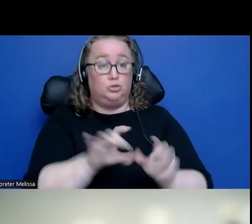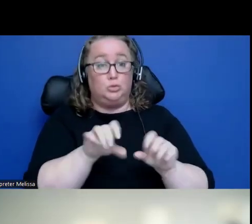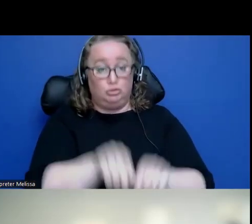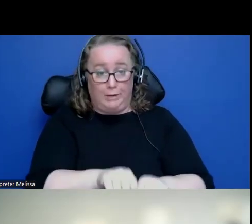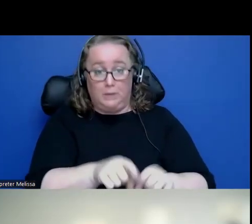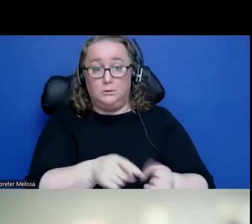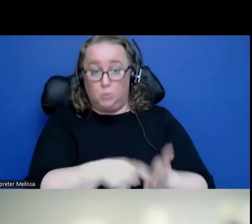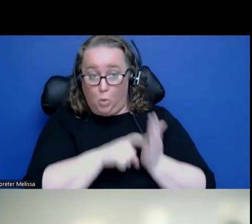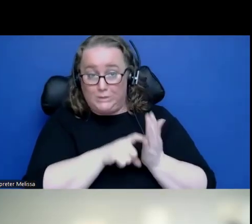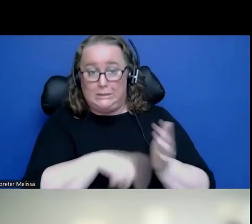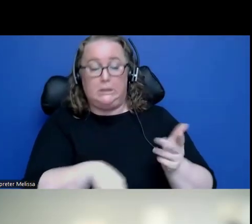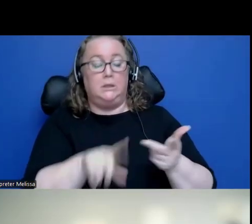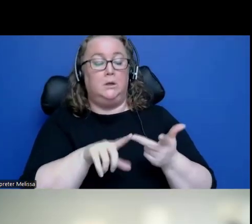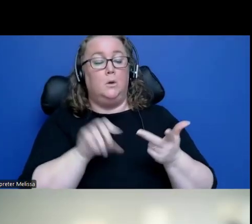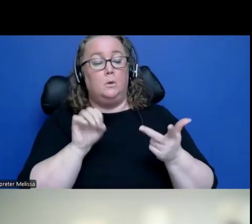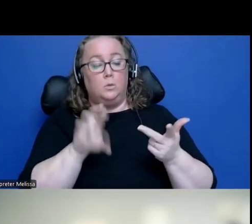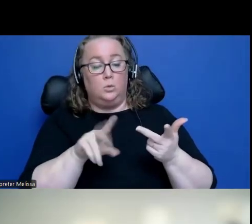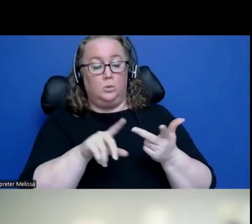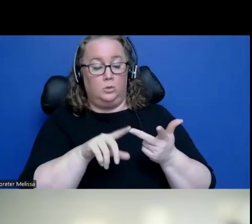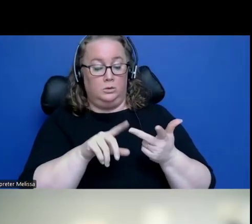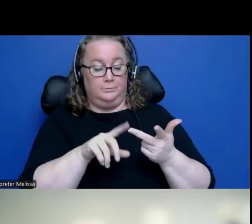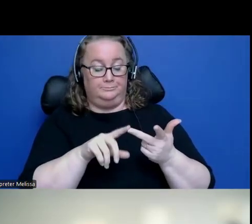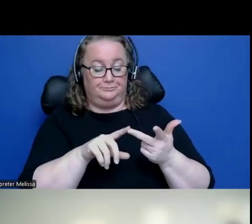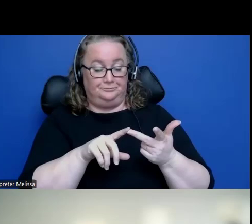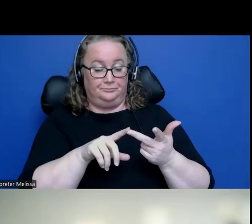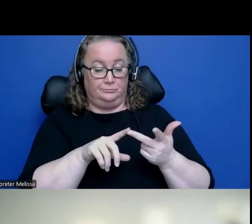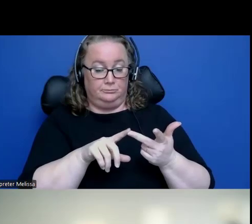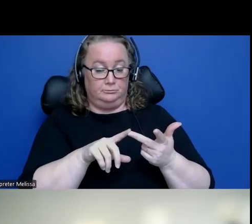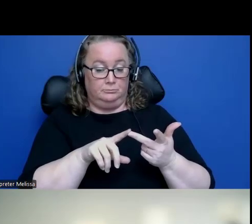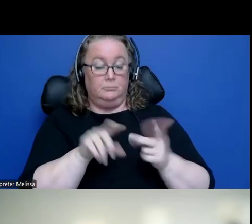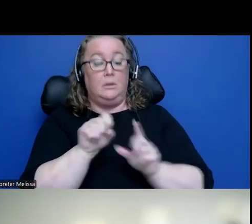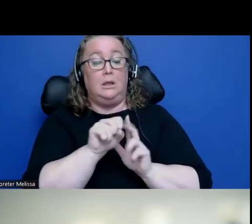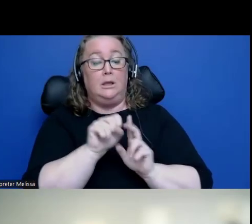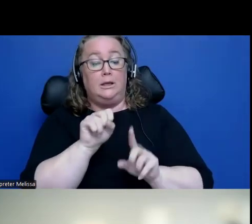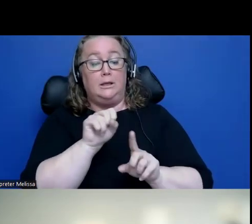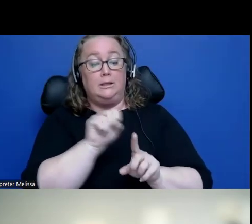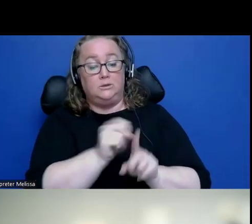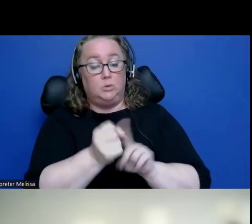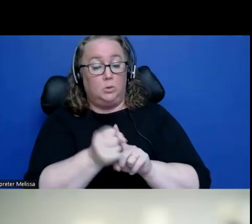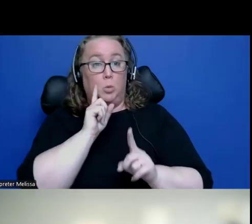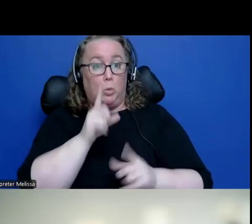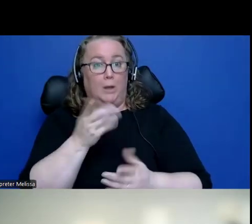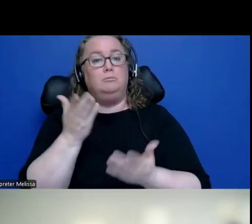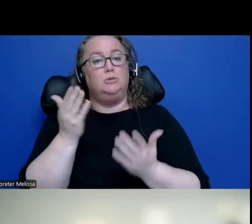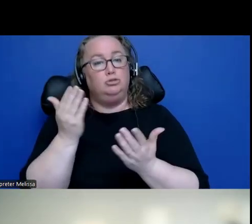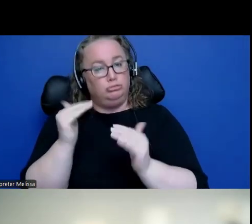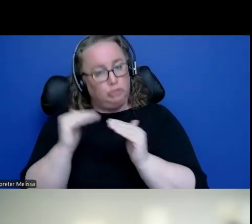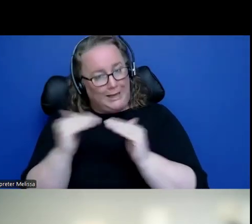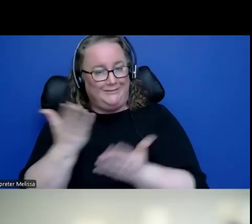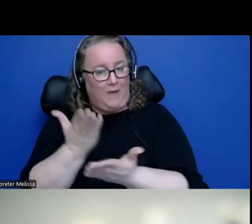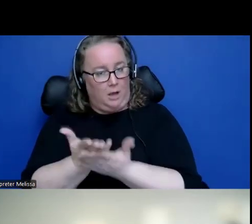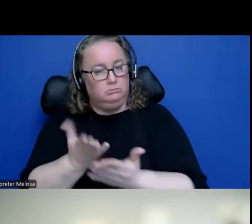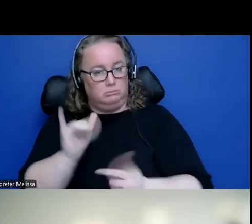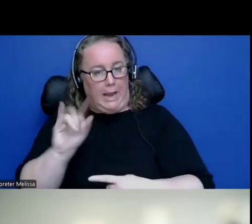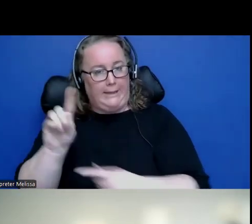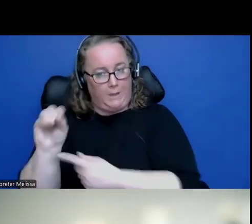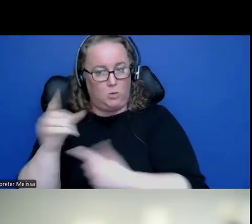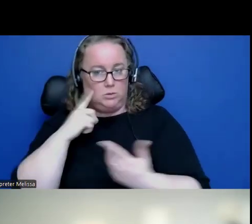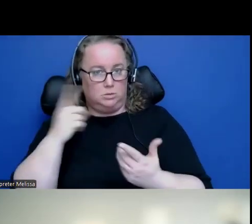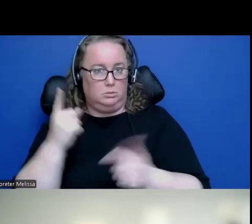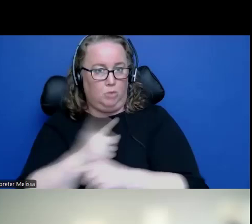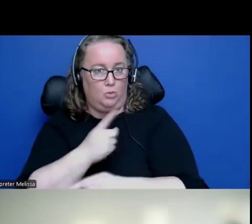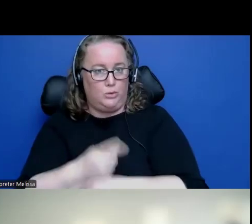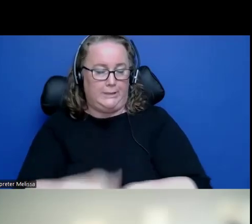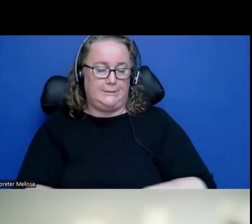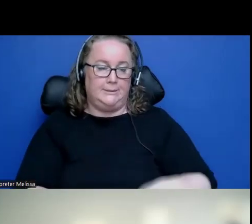warranted, or there are the circumstances justifying the IDO. So what we have here is